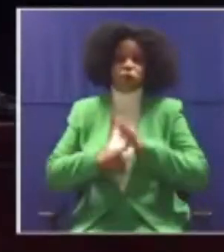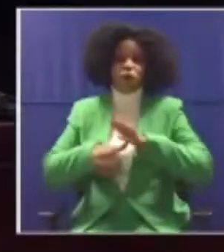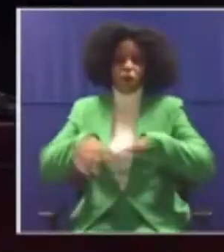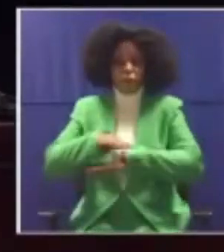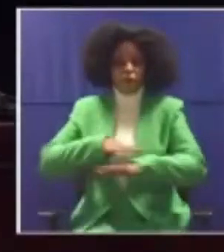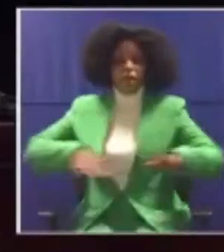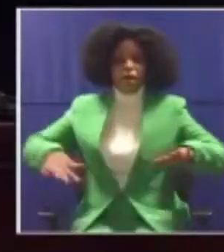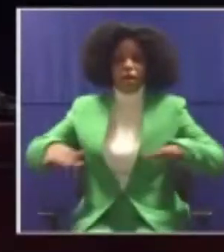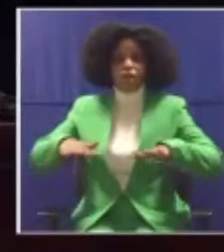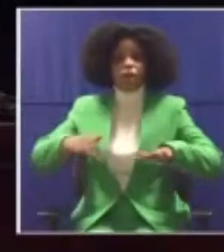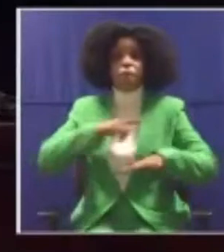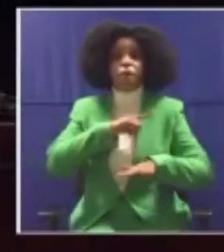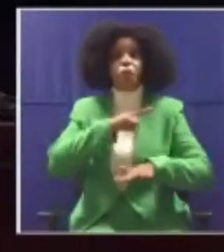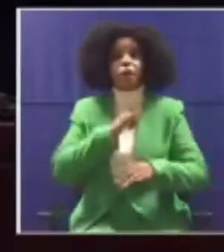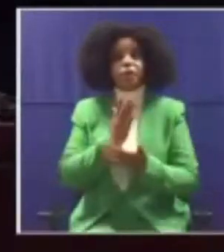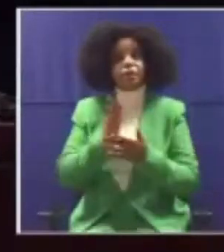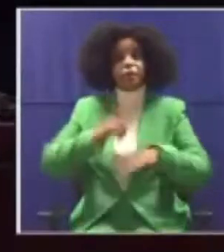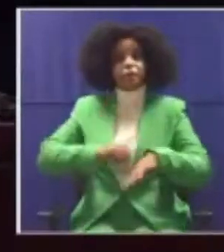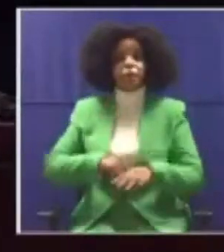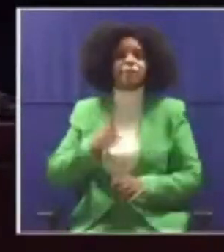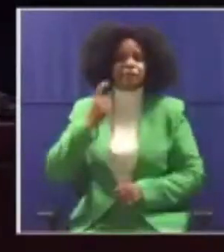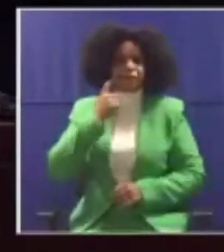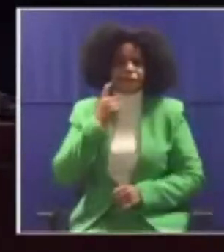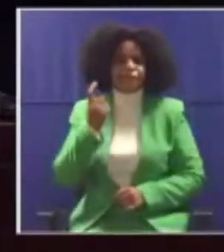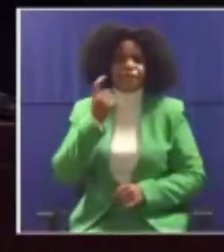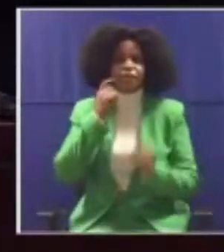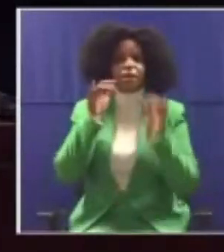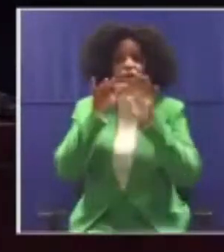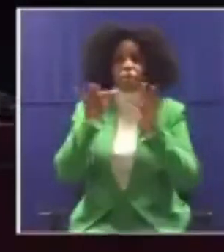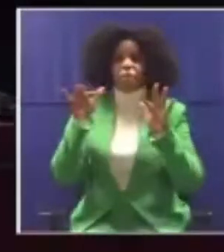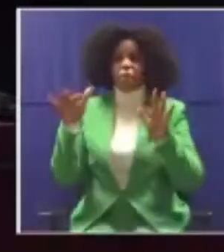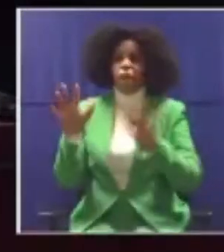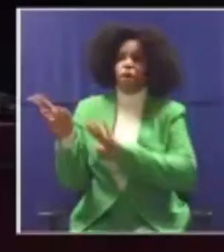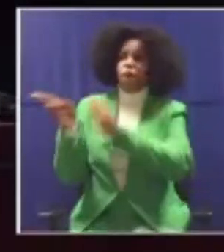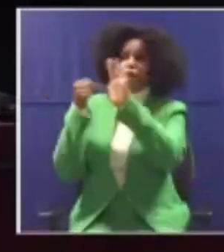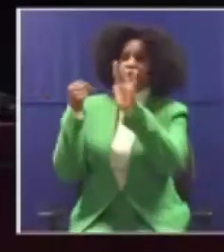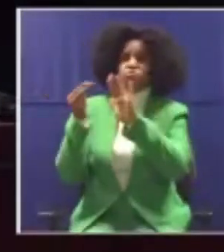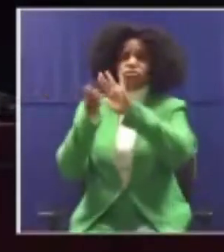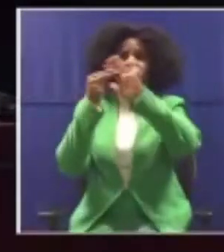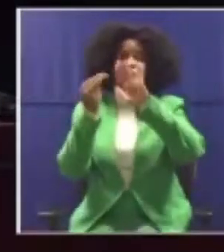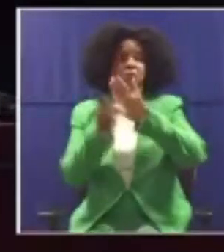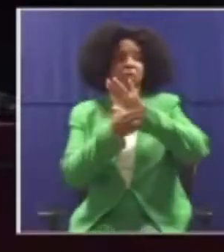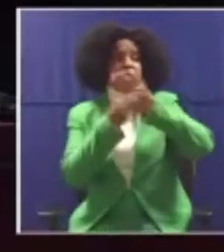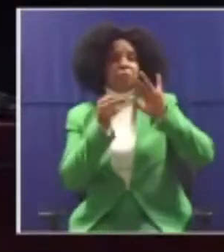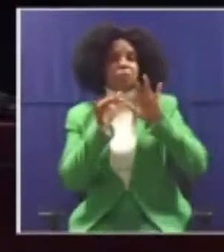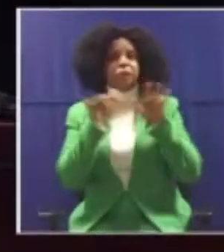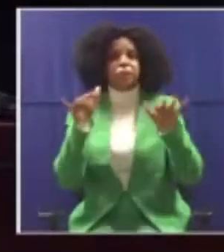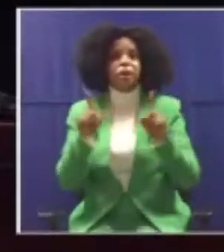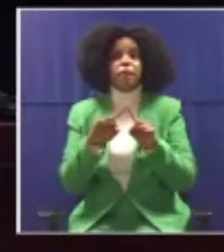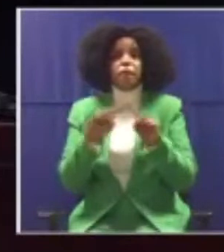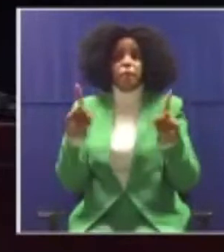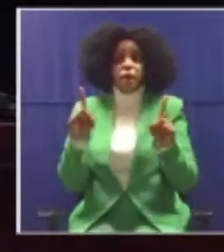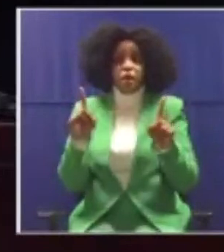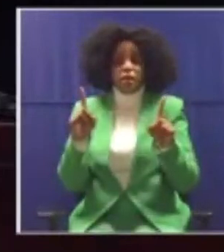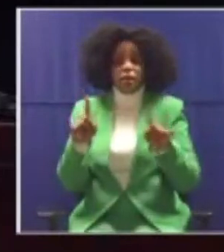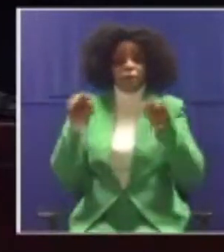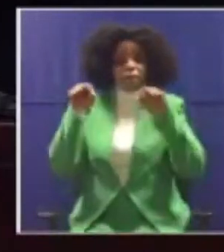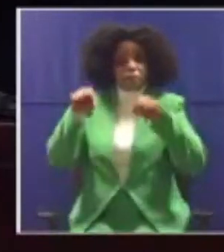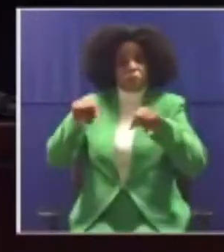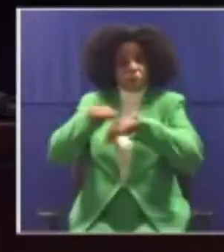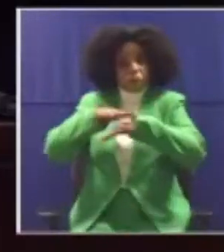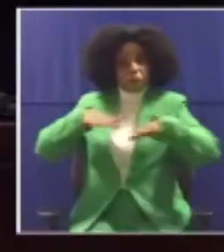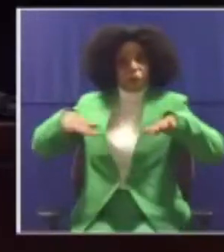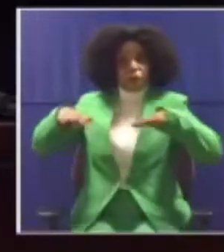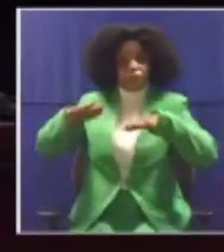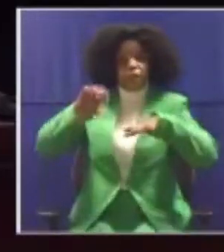to stigmatize people. And in SANEC, we saw that as a big